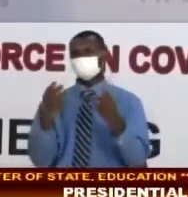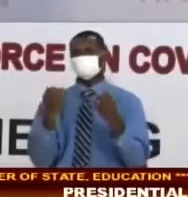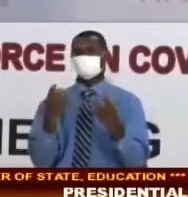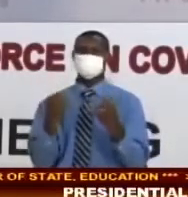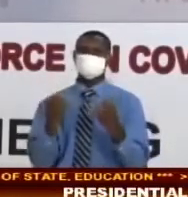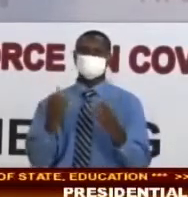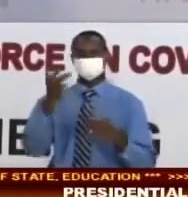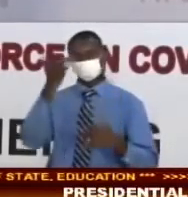the